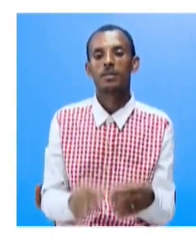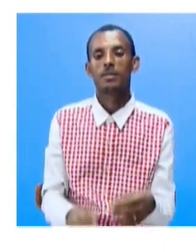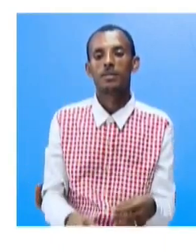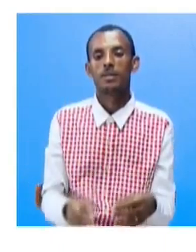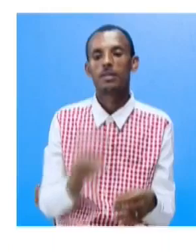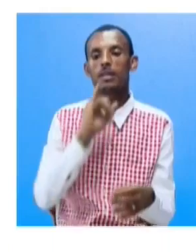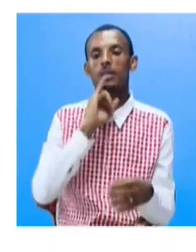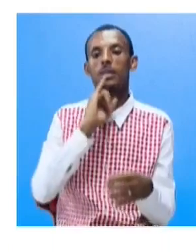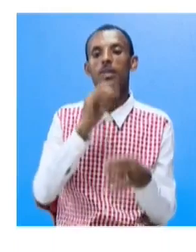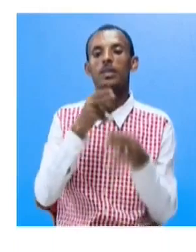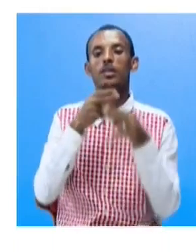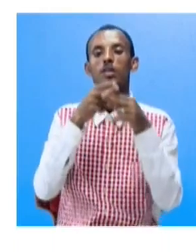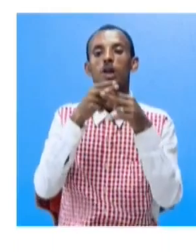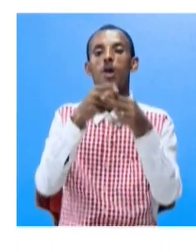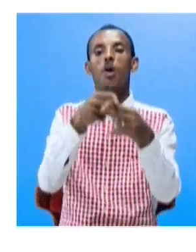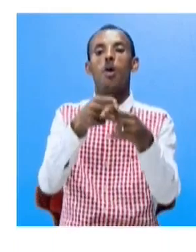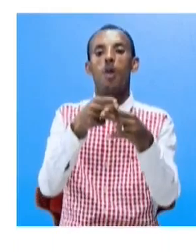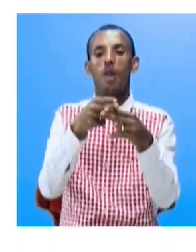is called